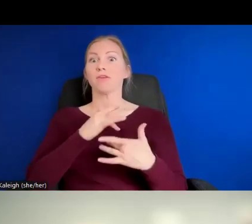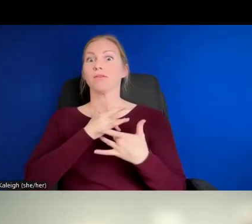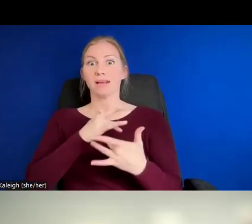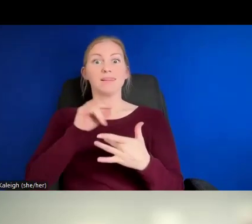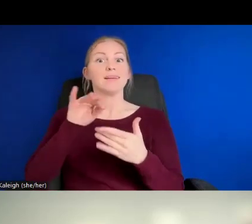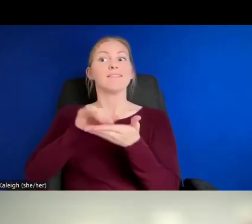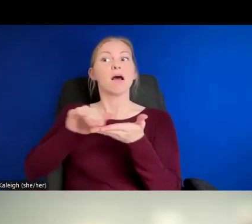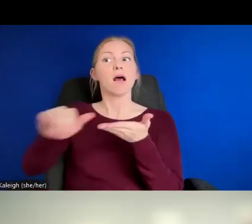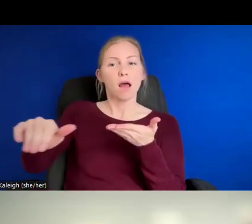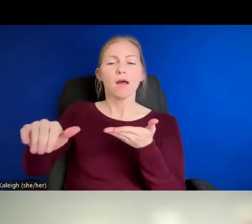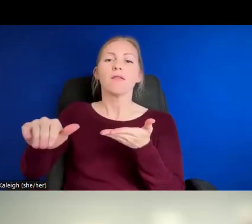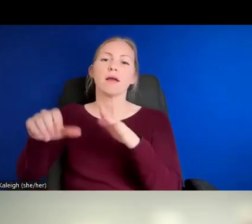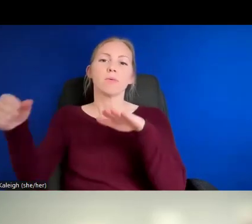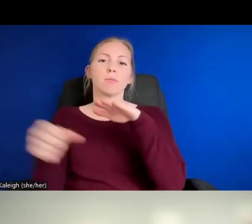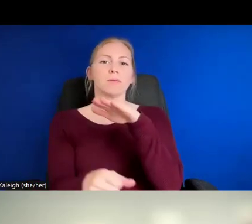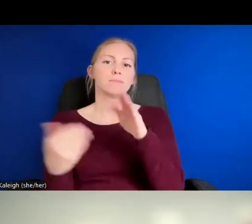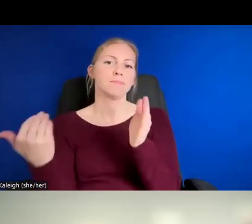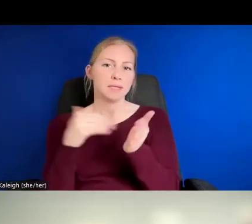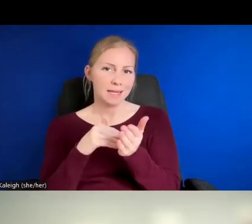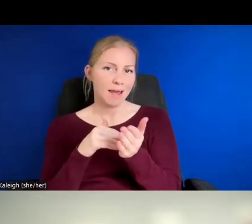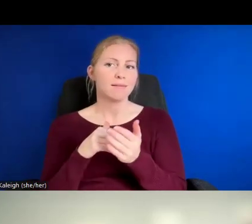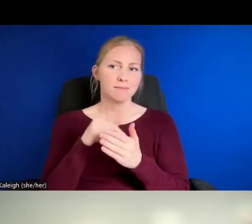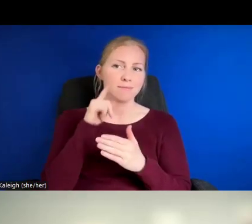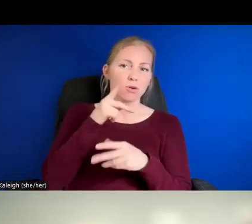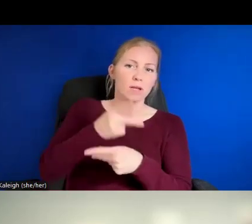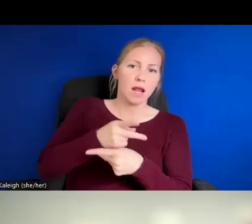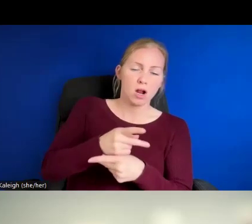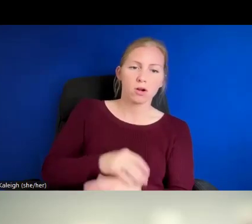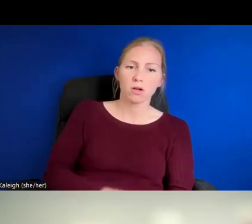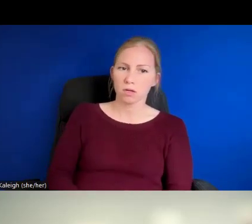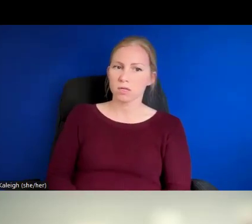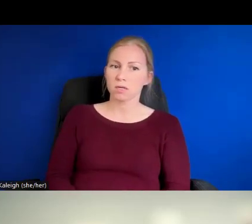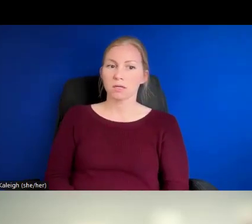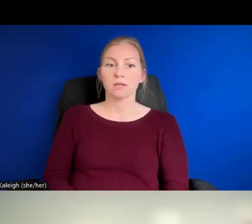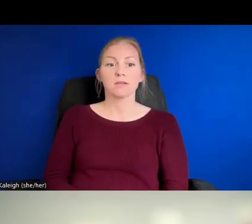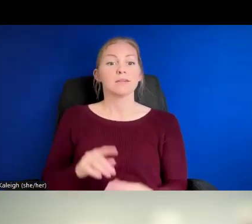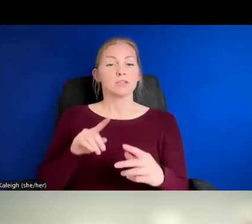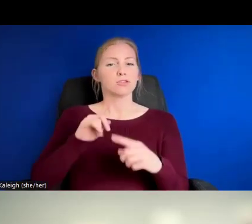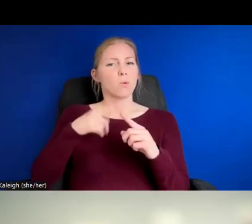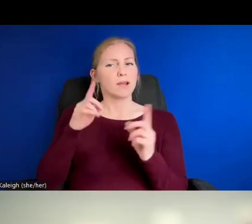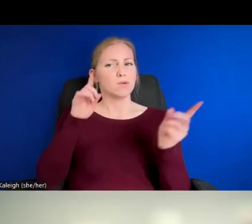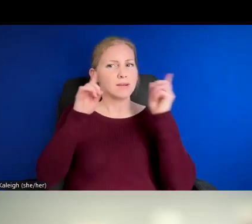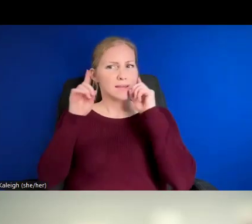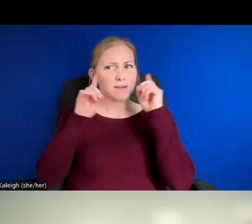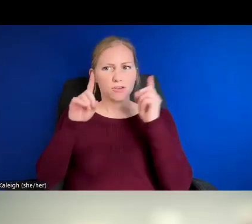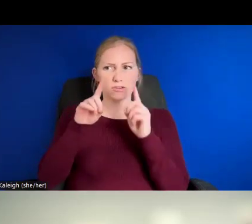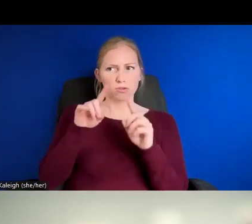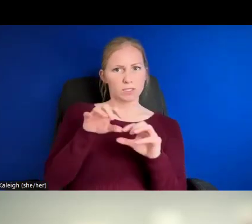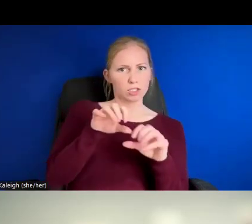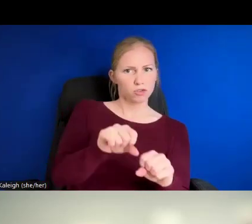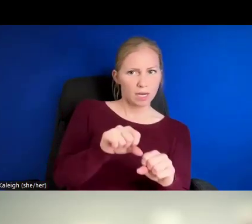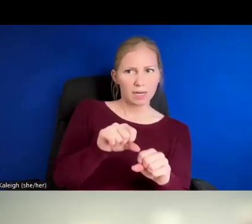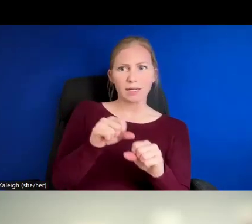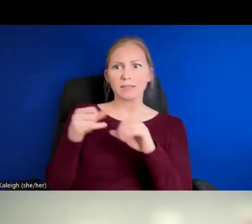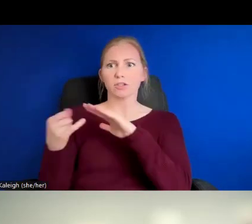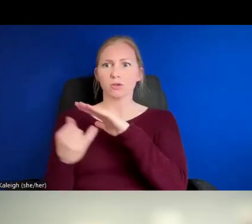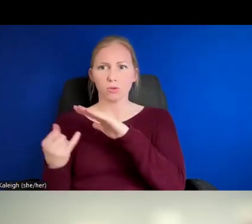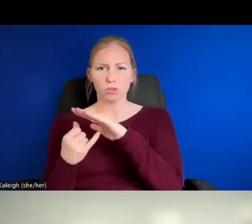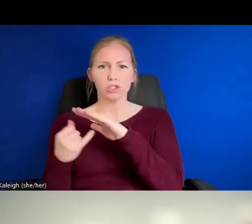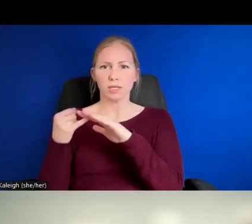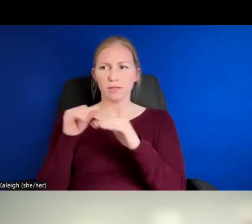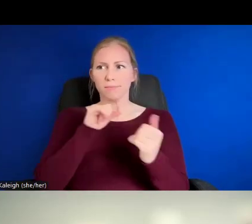So when you hear about the restraint and seclusion practices in numbers, we really